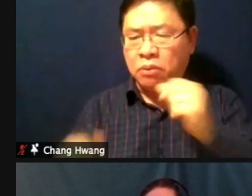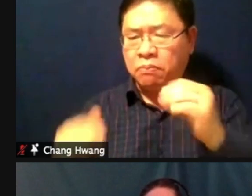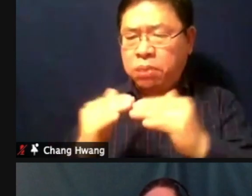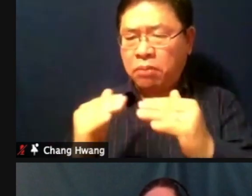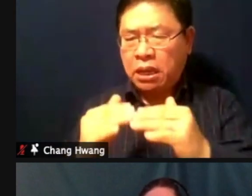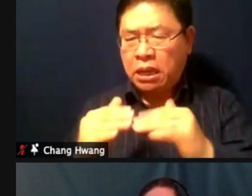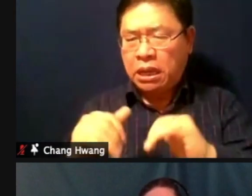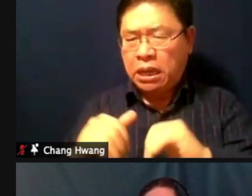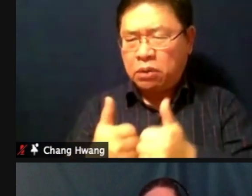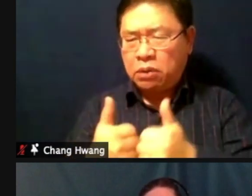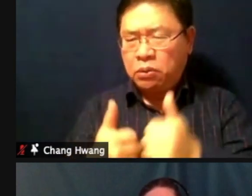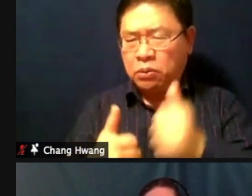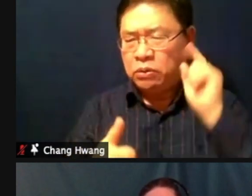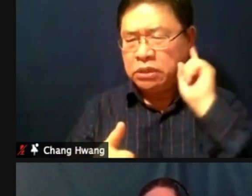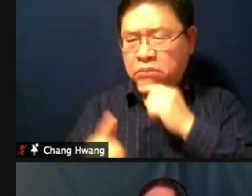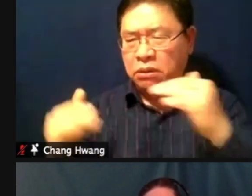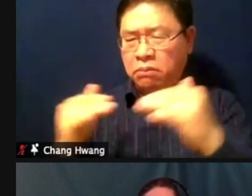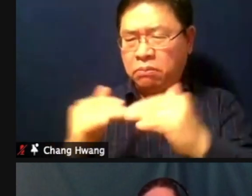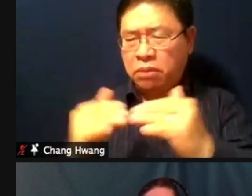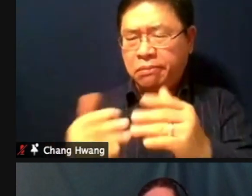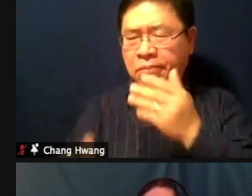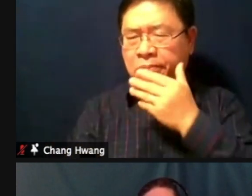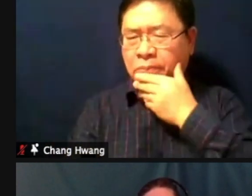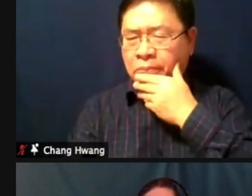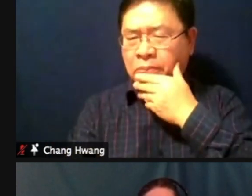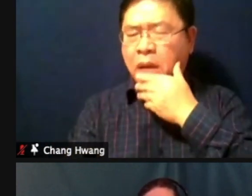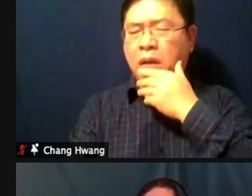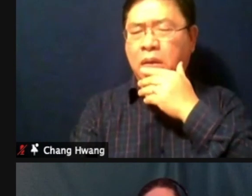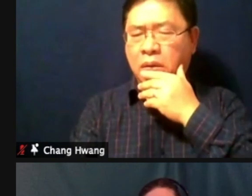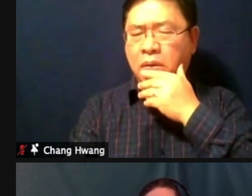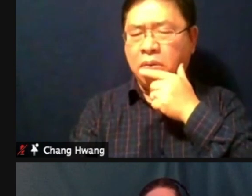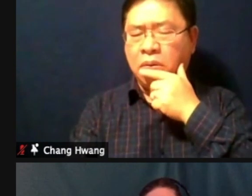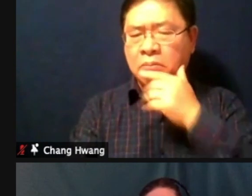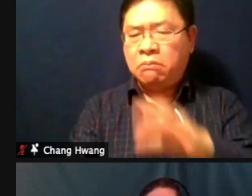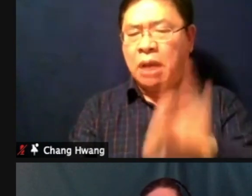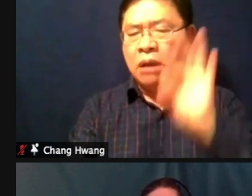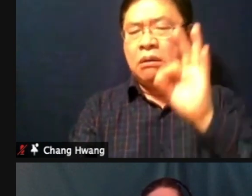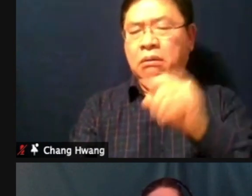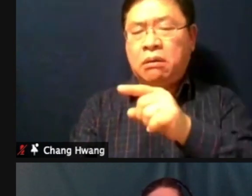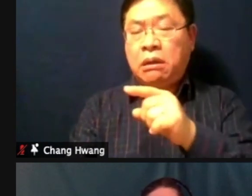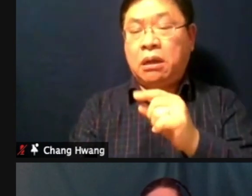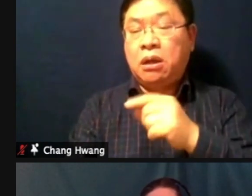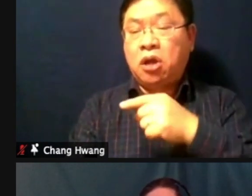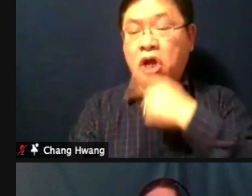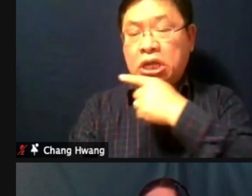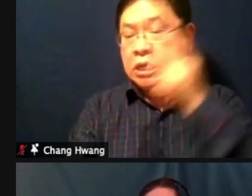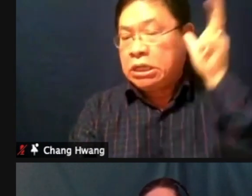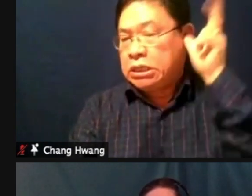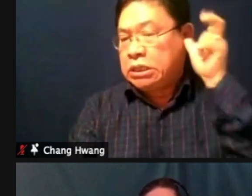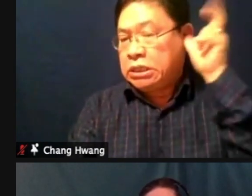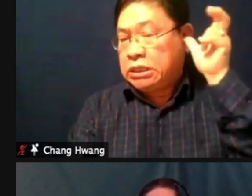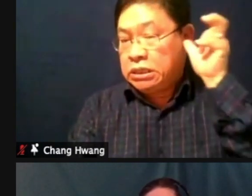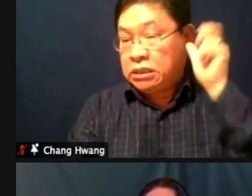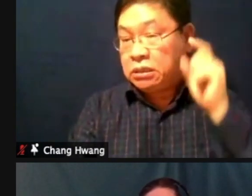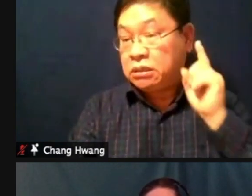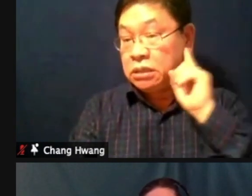they have the ability to record information, access that information whilst doing other activities in a way that deaf people